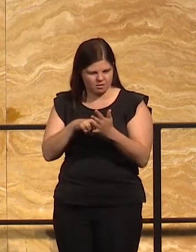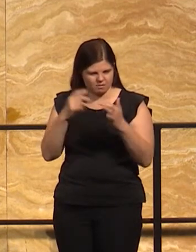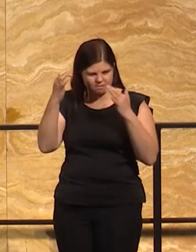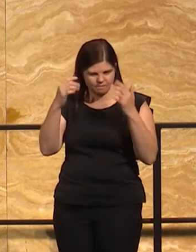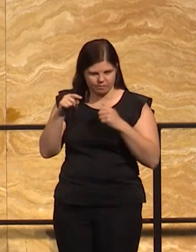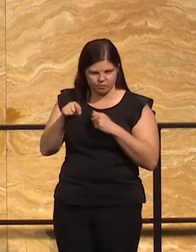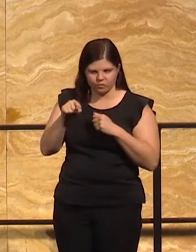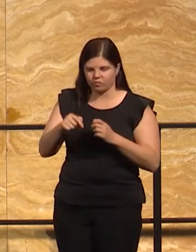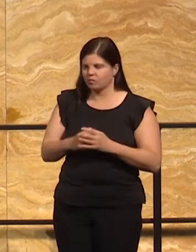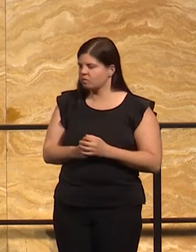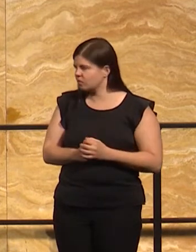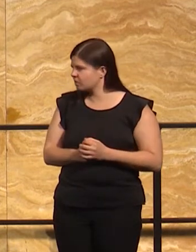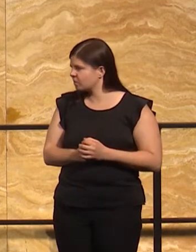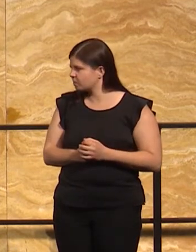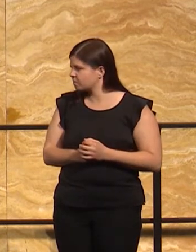The European Union